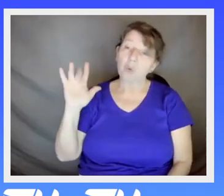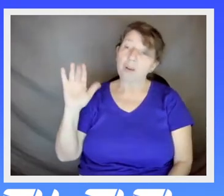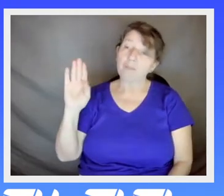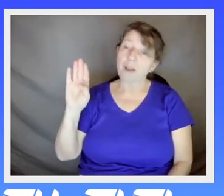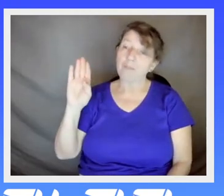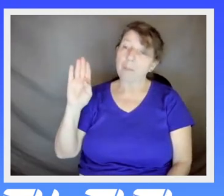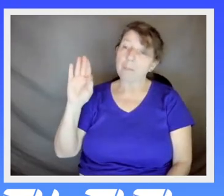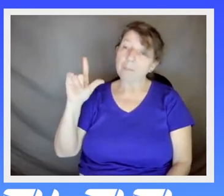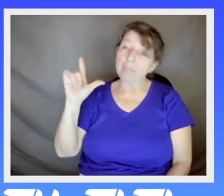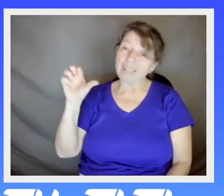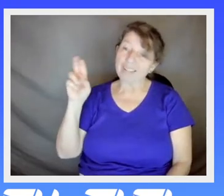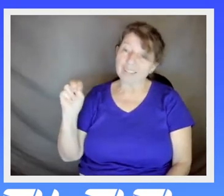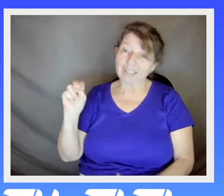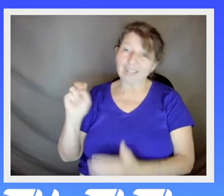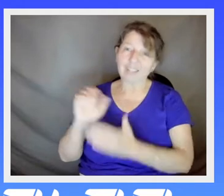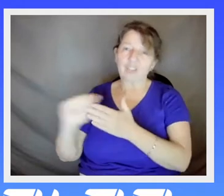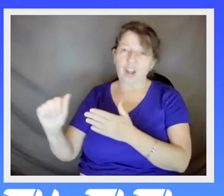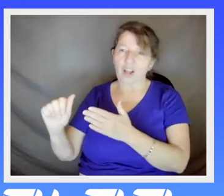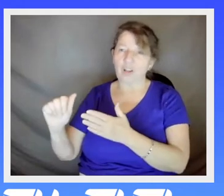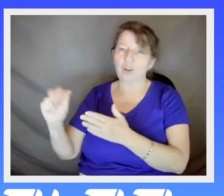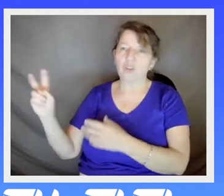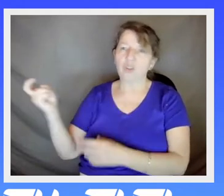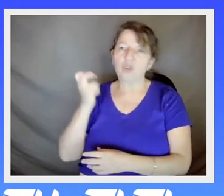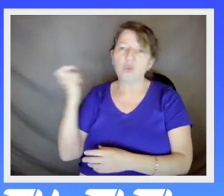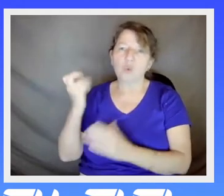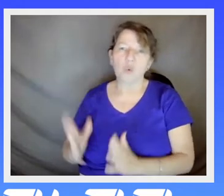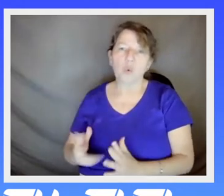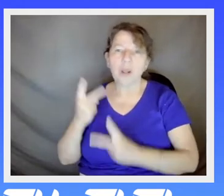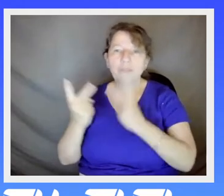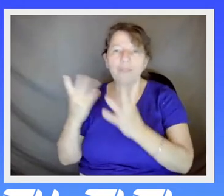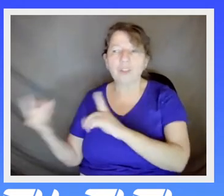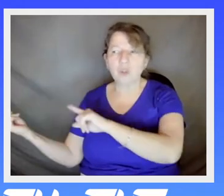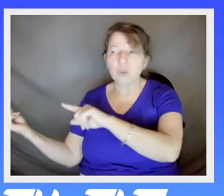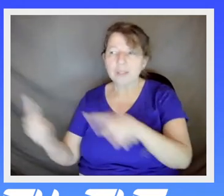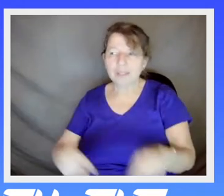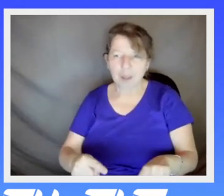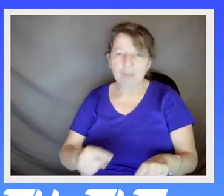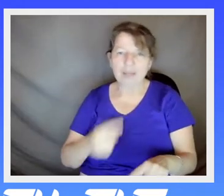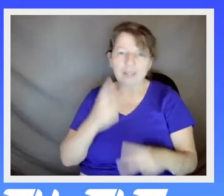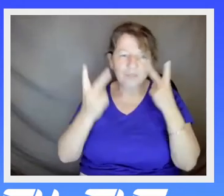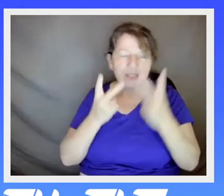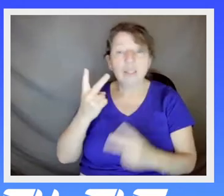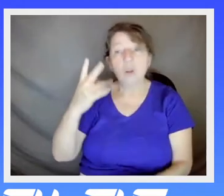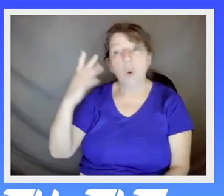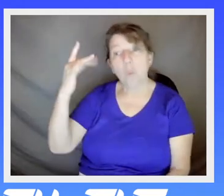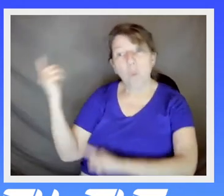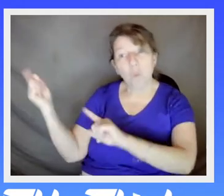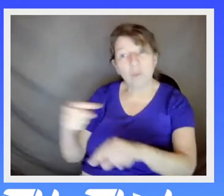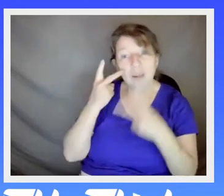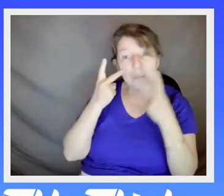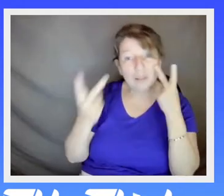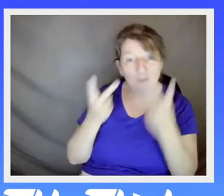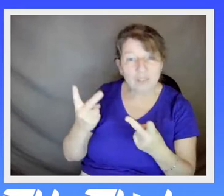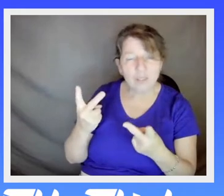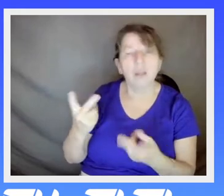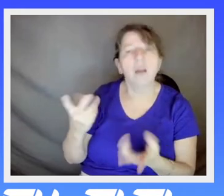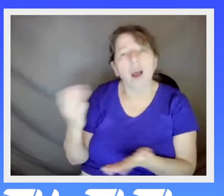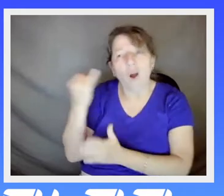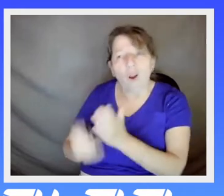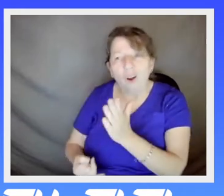tourism as a state, most of that is because of the arts and it's because of Boston's history. We can, in